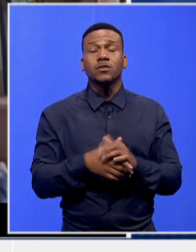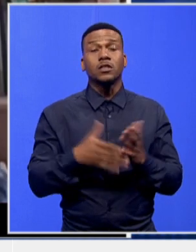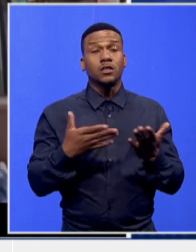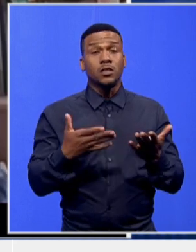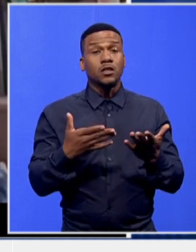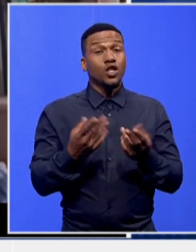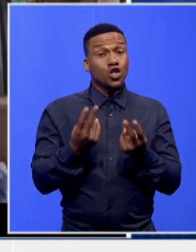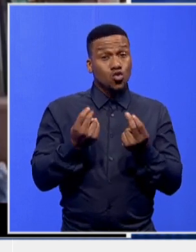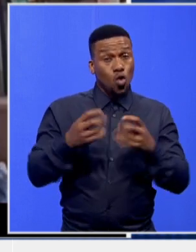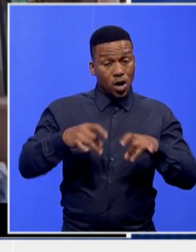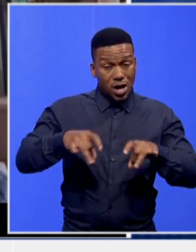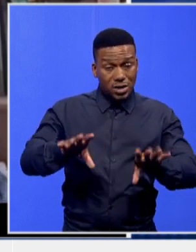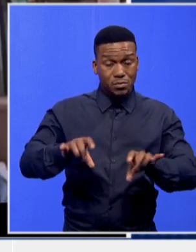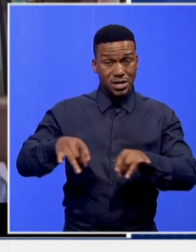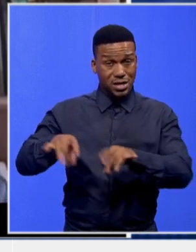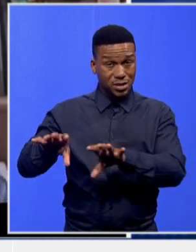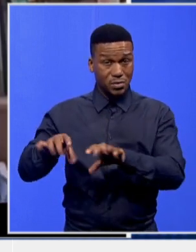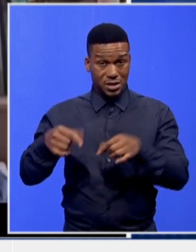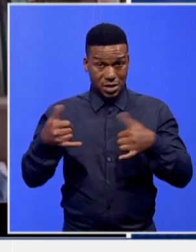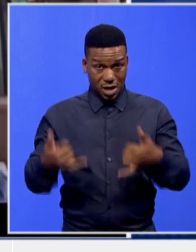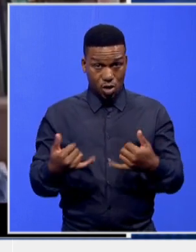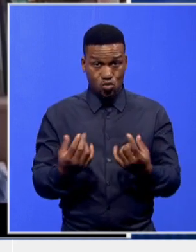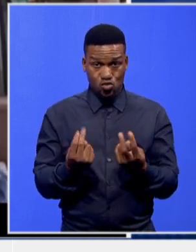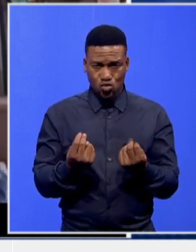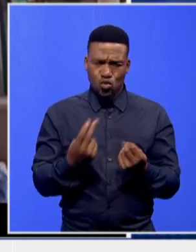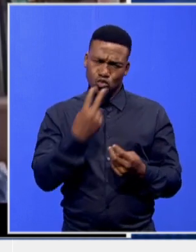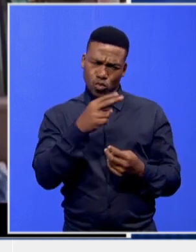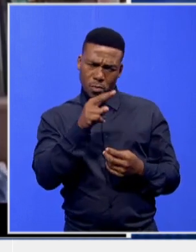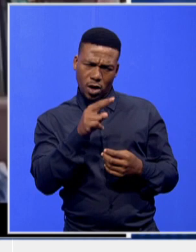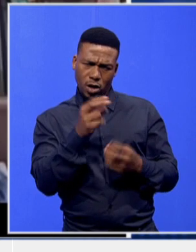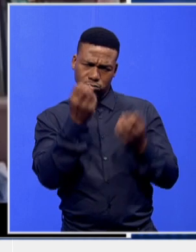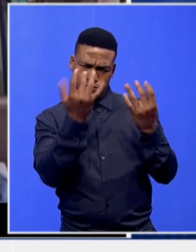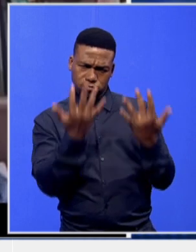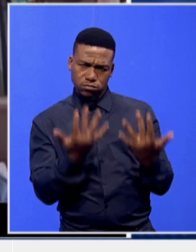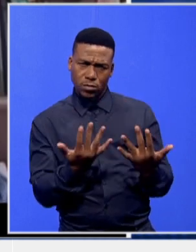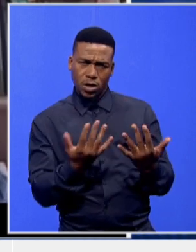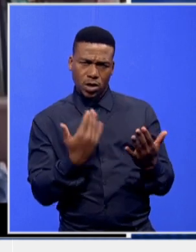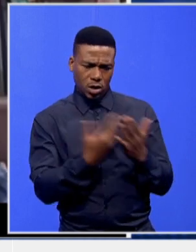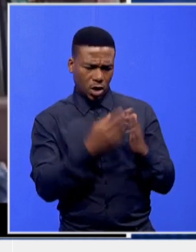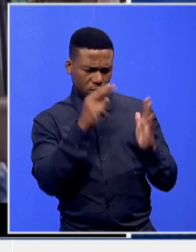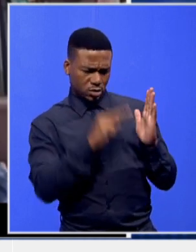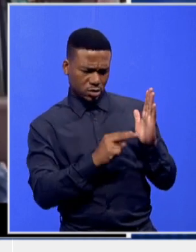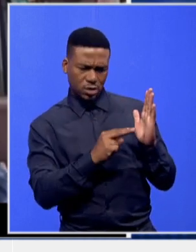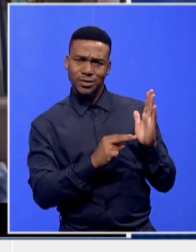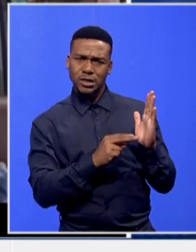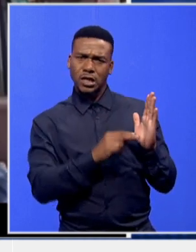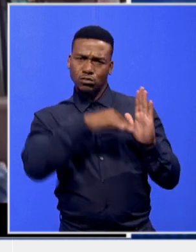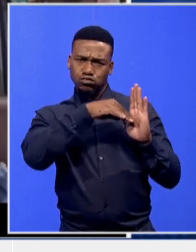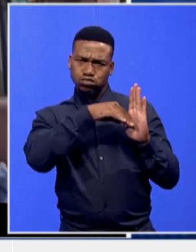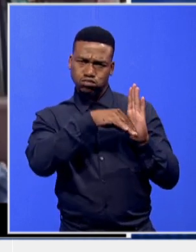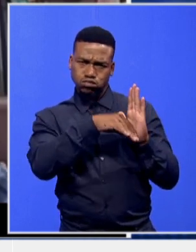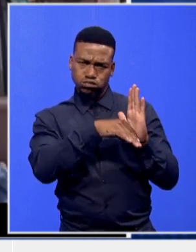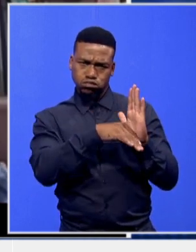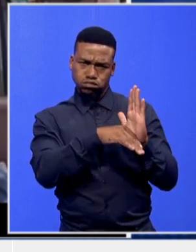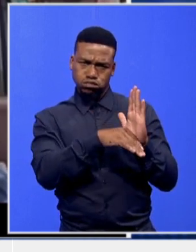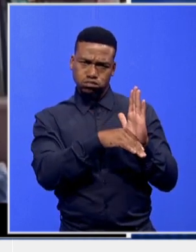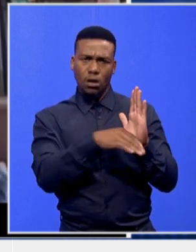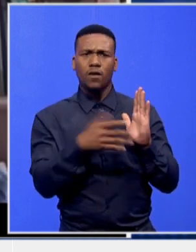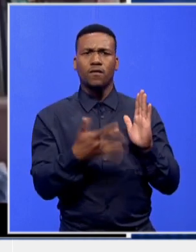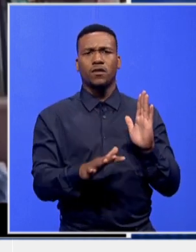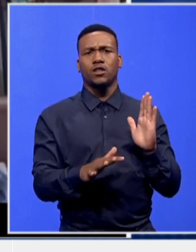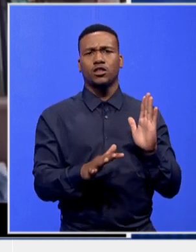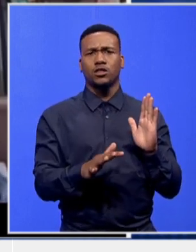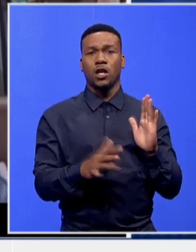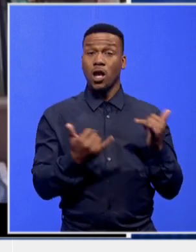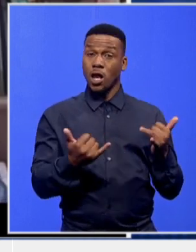see that there's a remarked reduction in the irregular expenditure. So that Eskom is busy